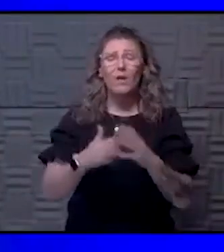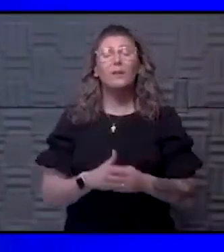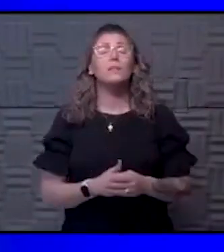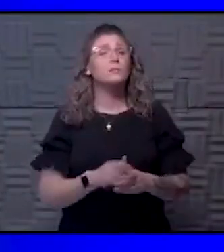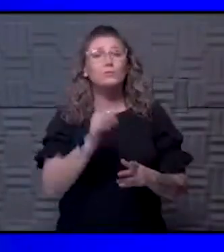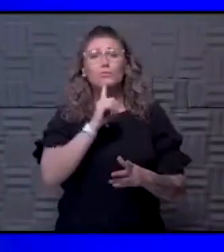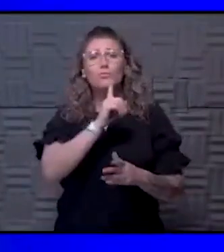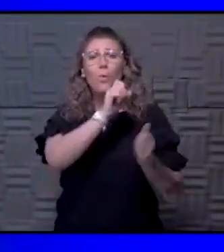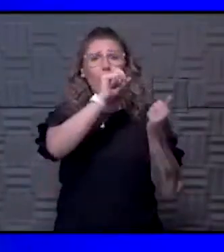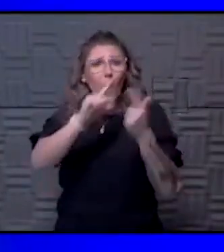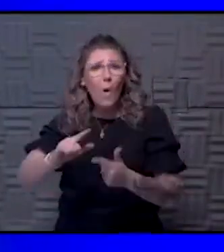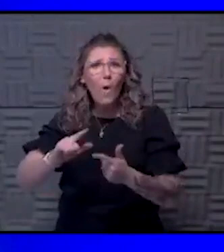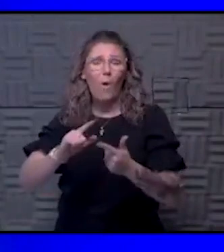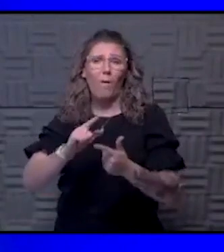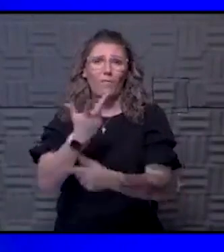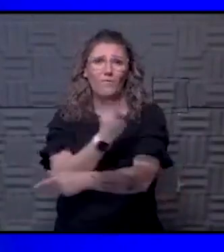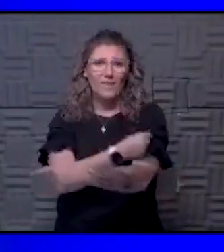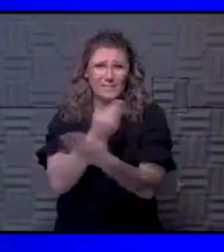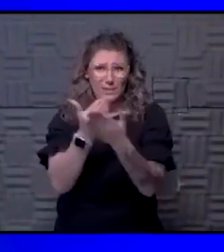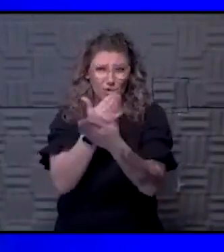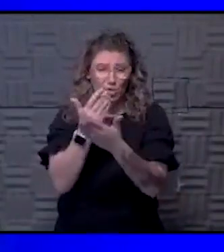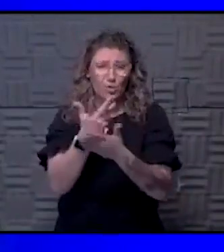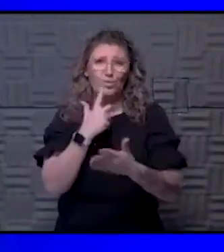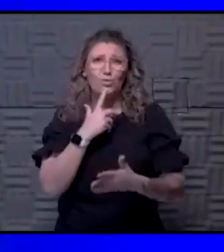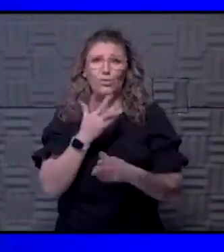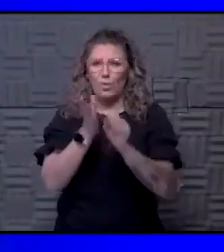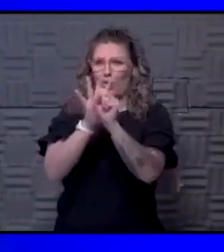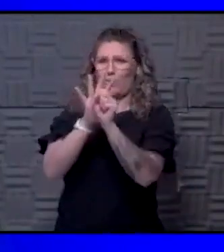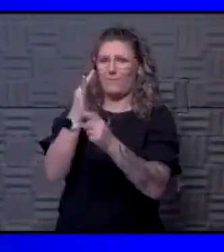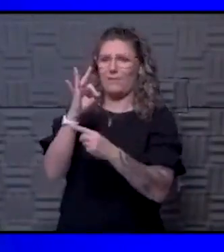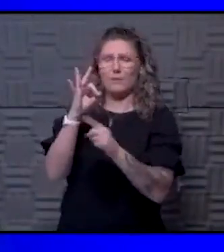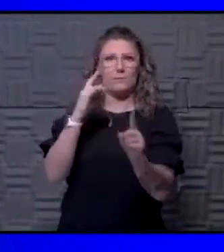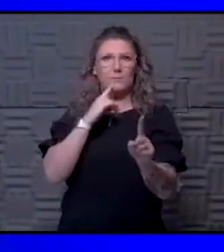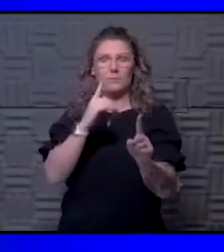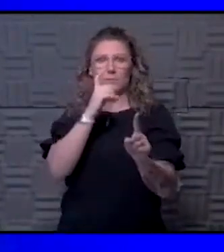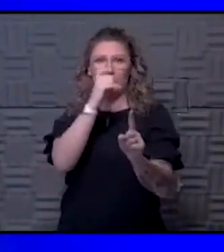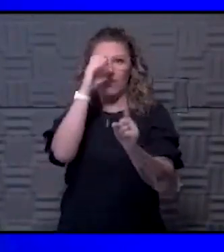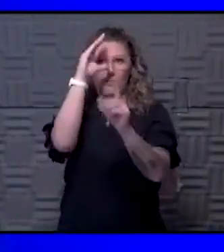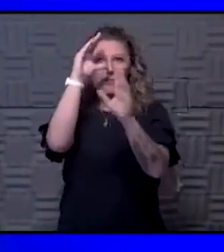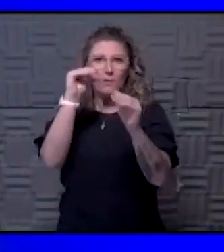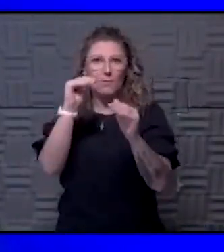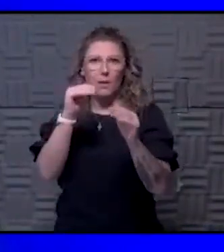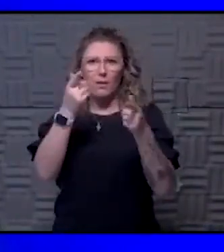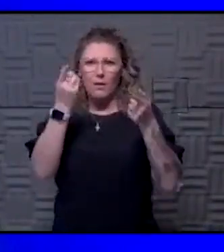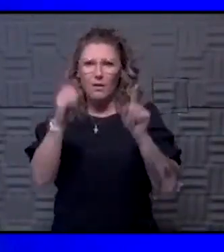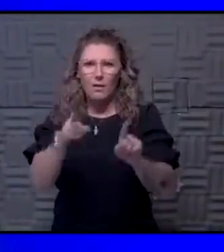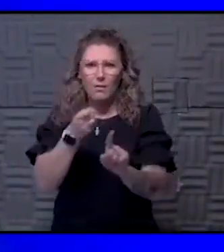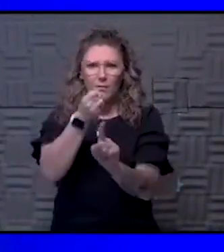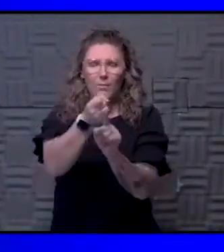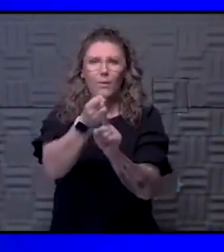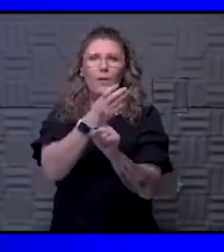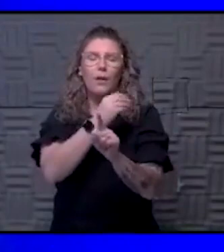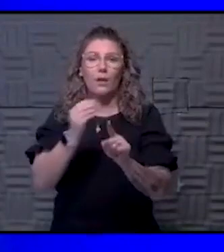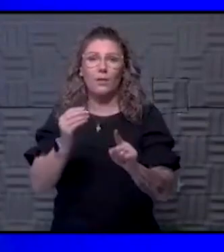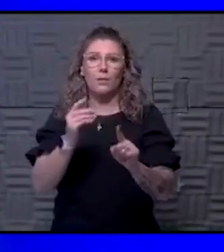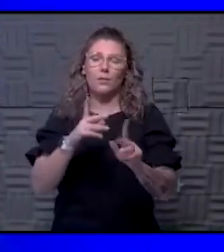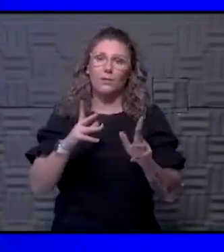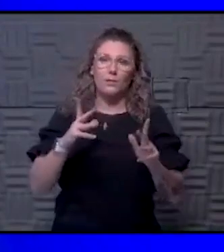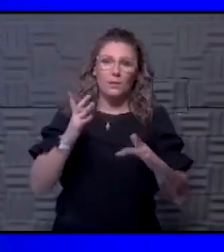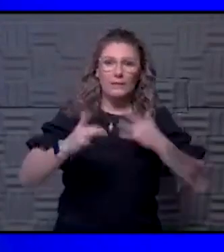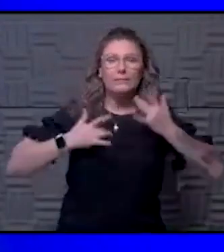vaccines. So COVID-19 is, an unprecedented event, and we've had this tremendous,